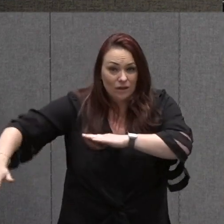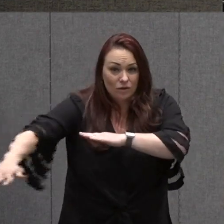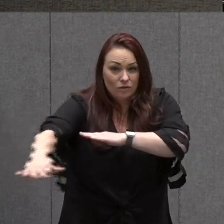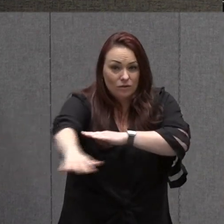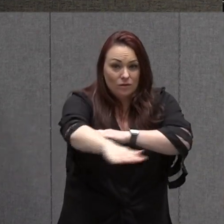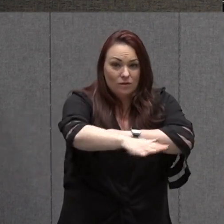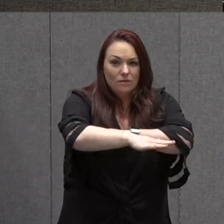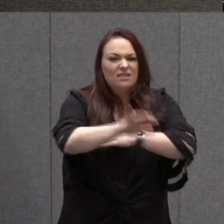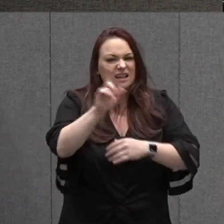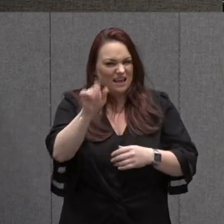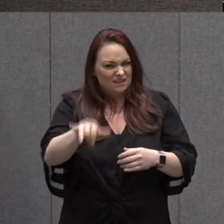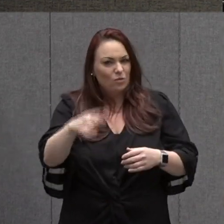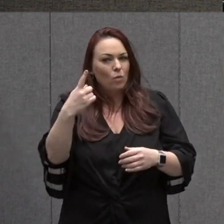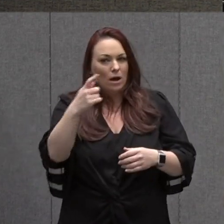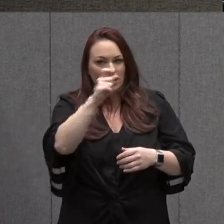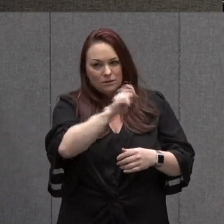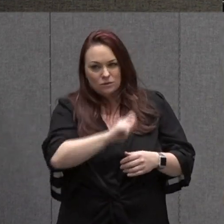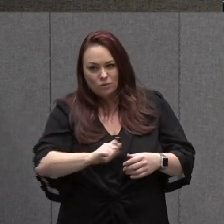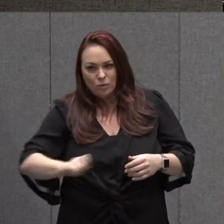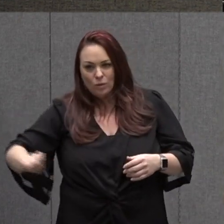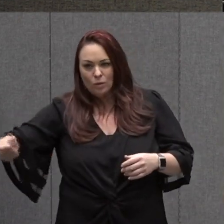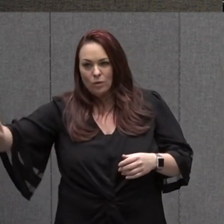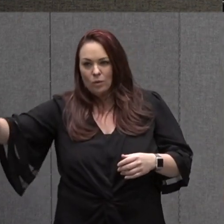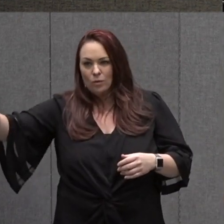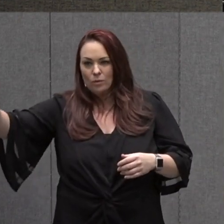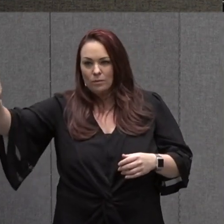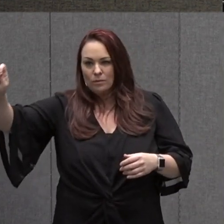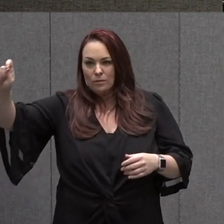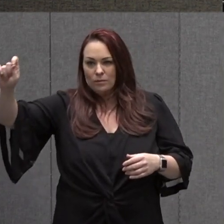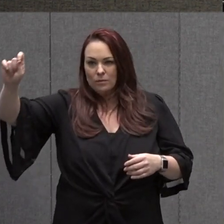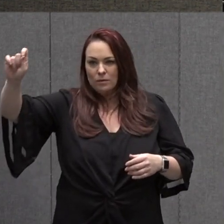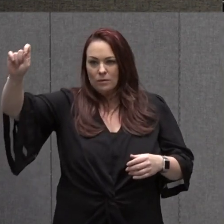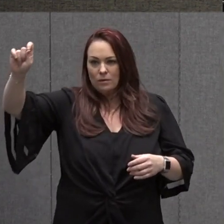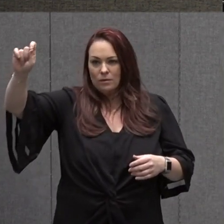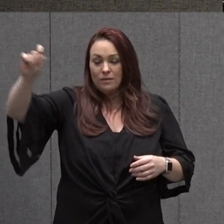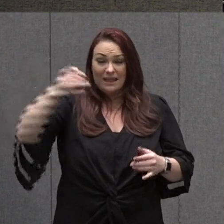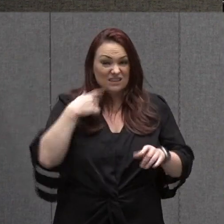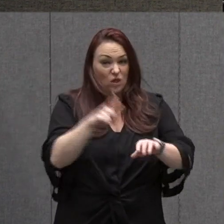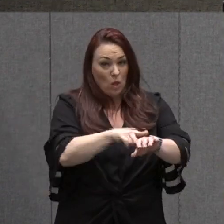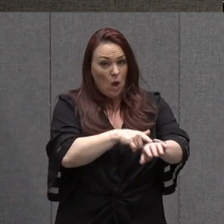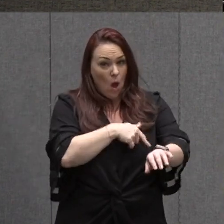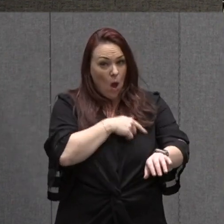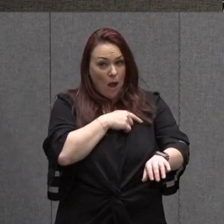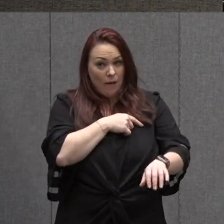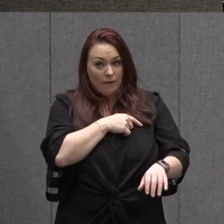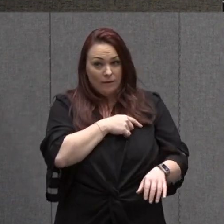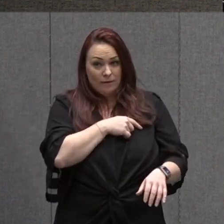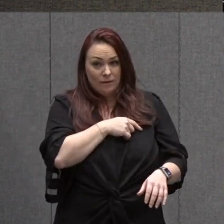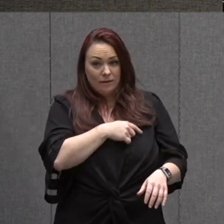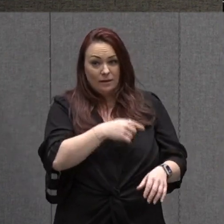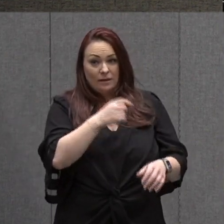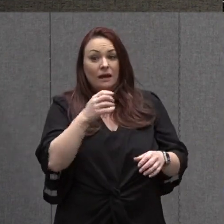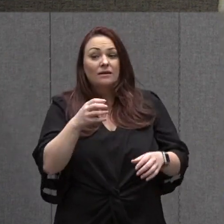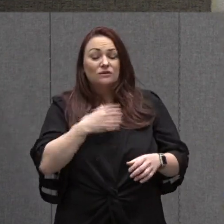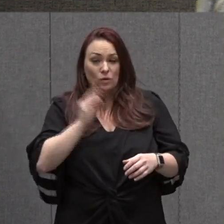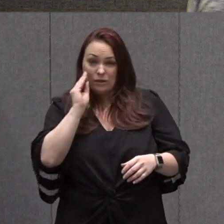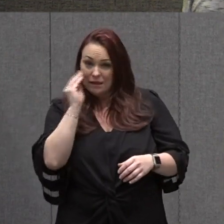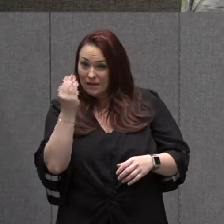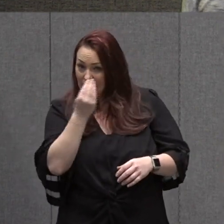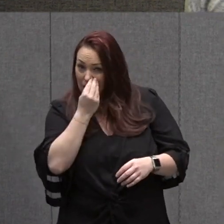swoop. The dandelions, it's a long one, in the